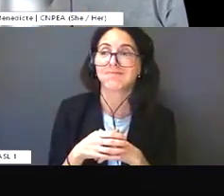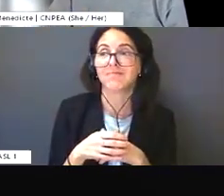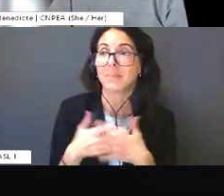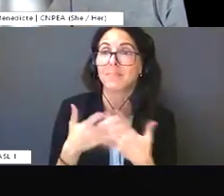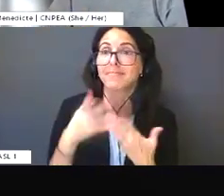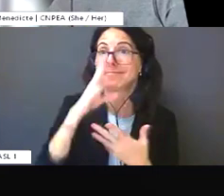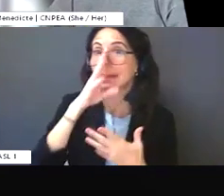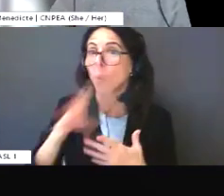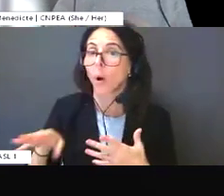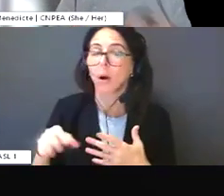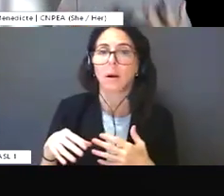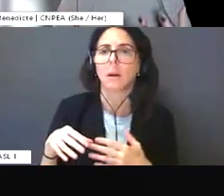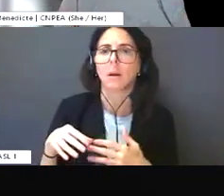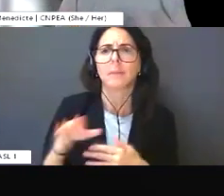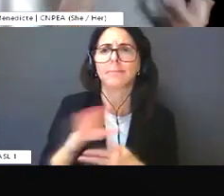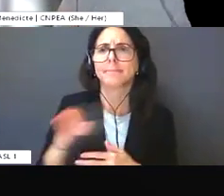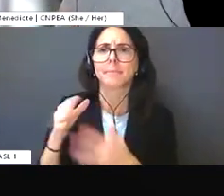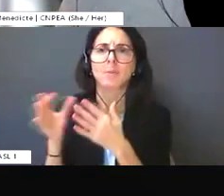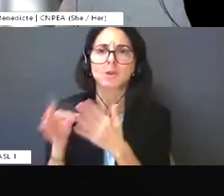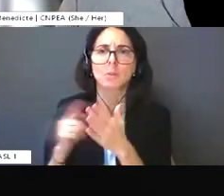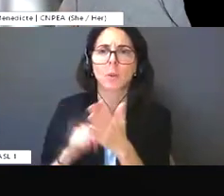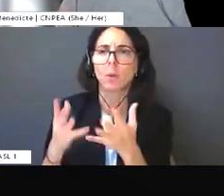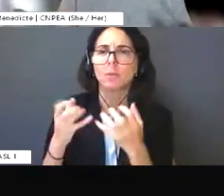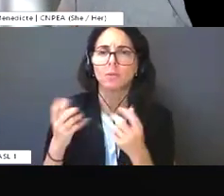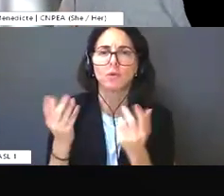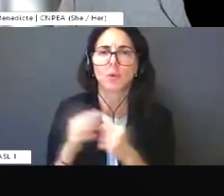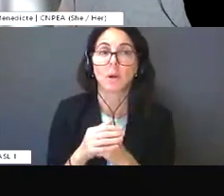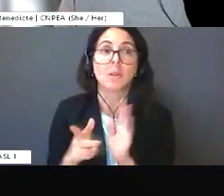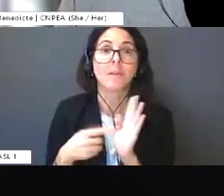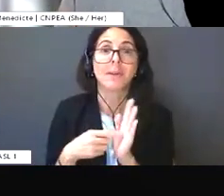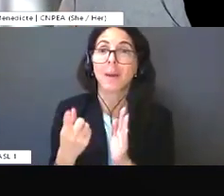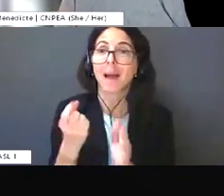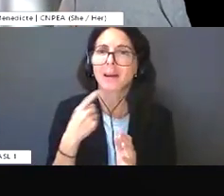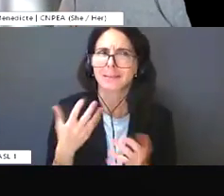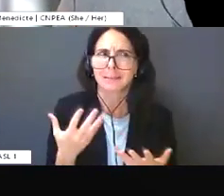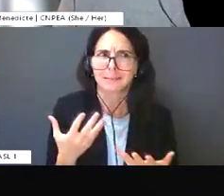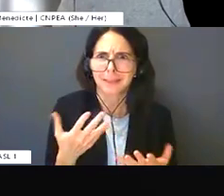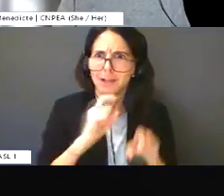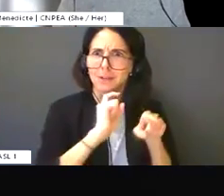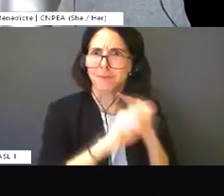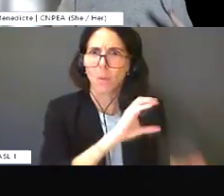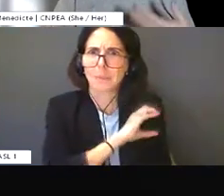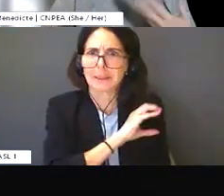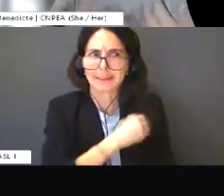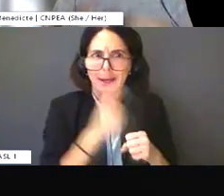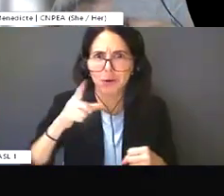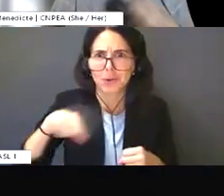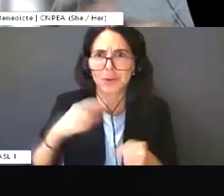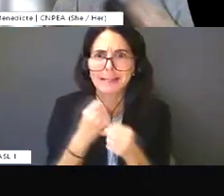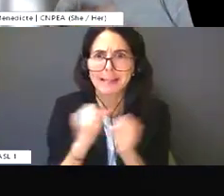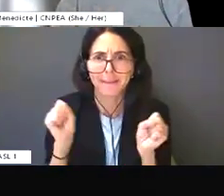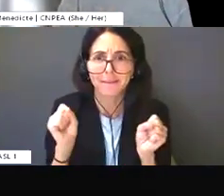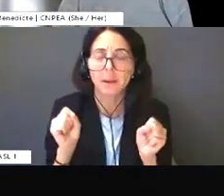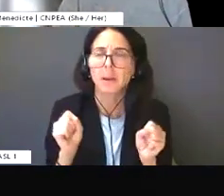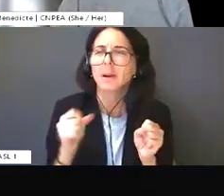is experiencing abuse. Like somebody's asking, why can't I just call the police and make sure that they're safer? Can you kind